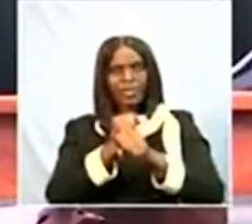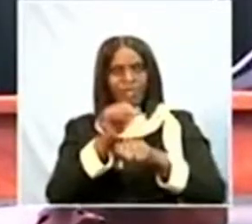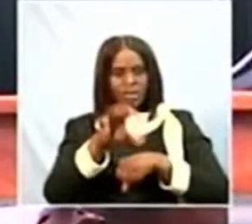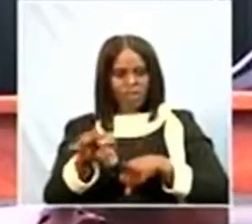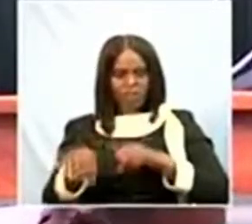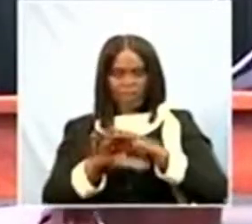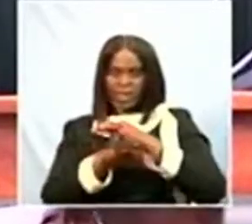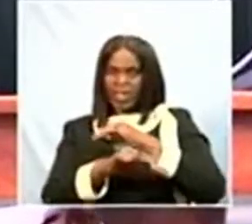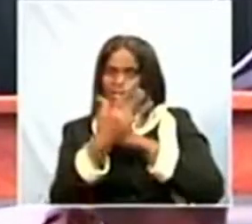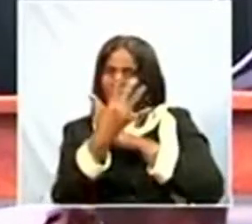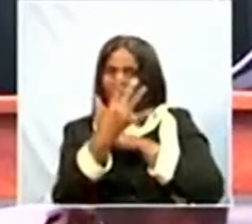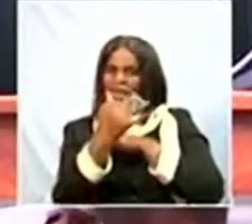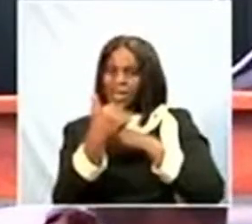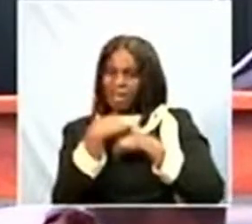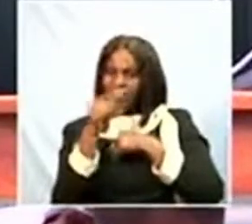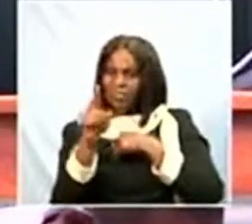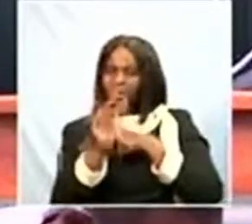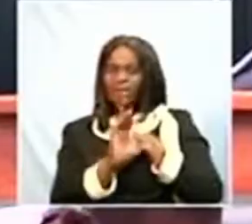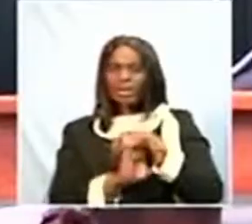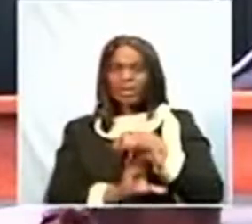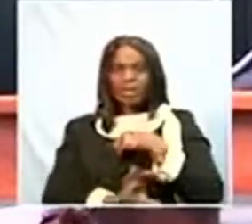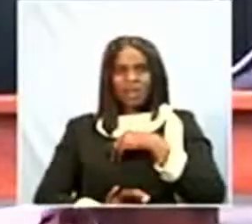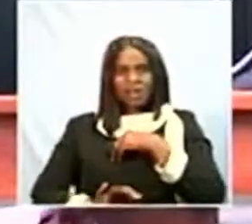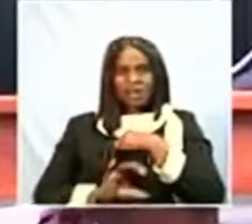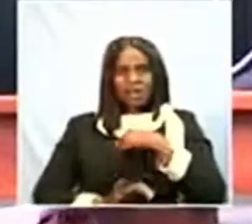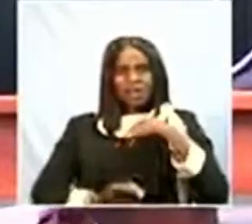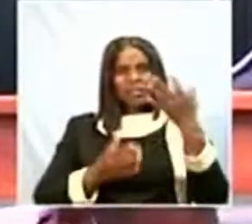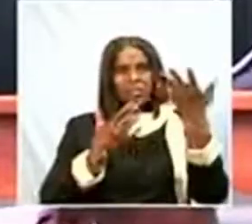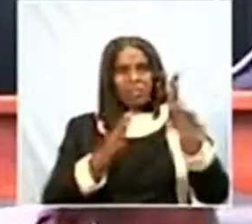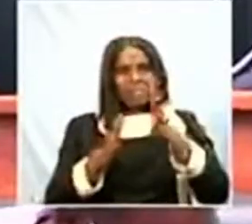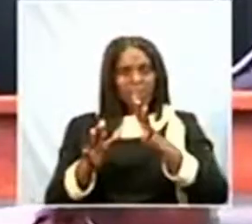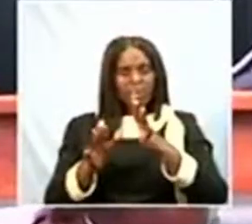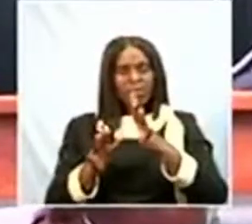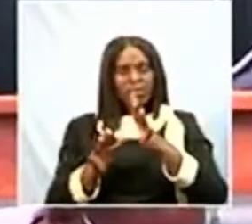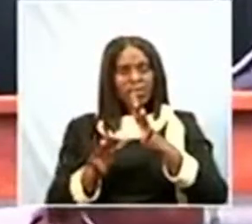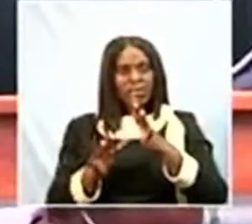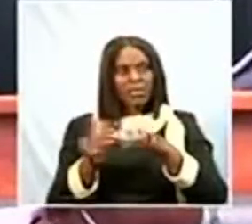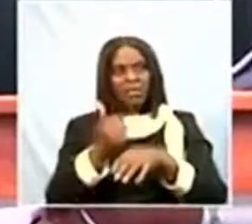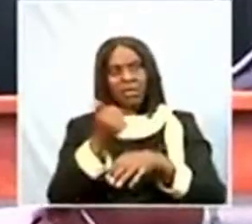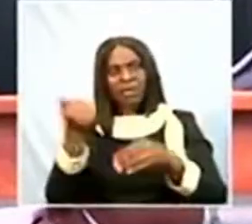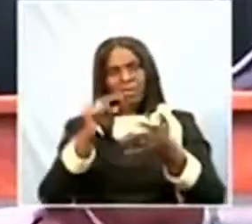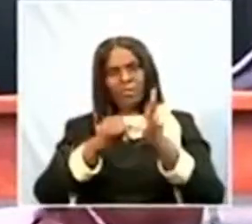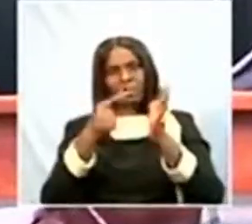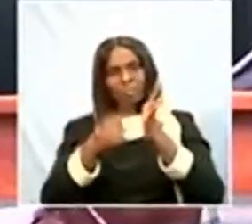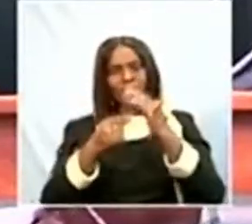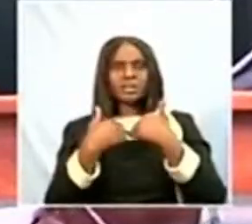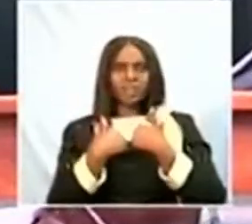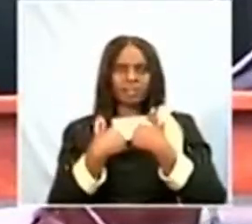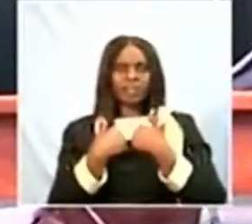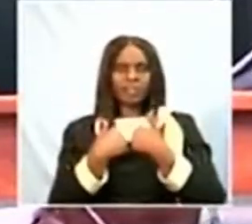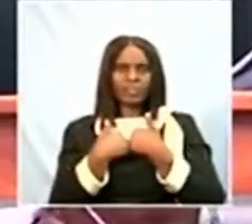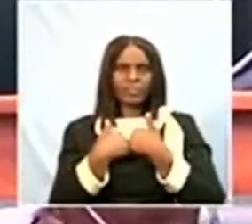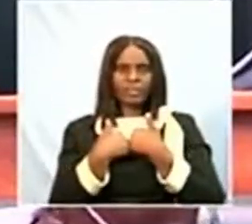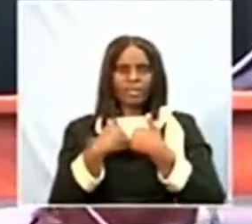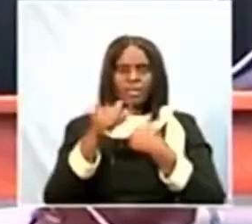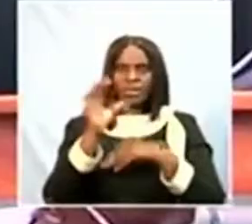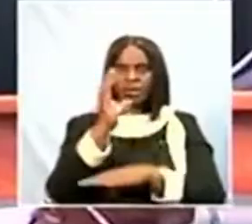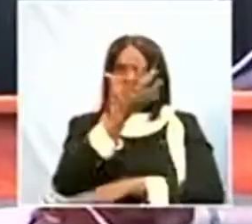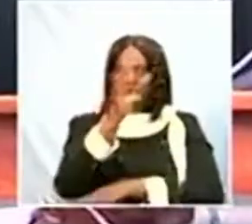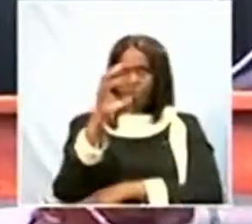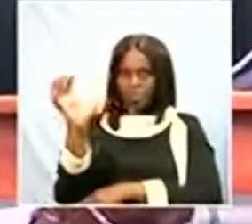account 90% of cholera deaths. And then with this other point that I might have, trees